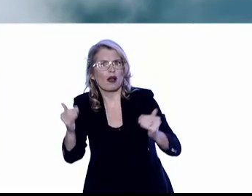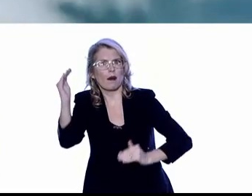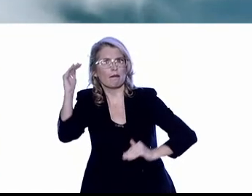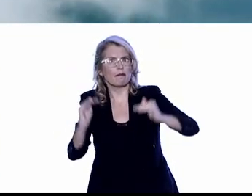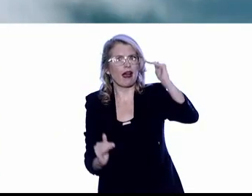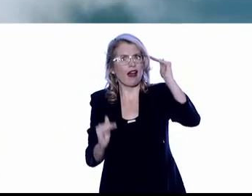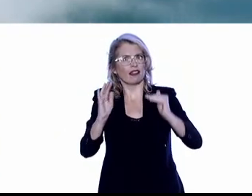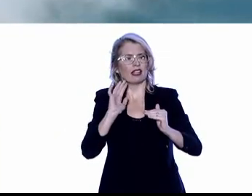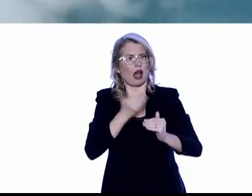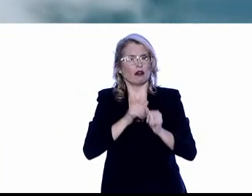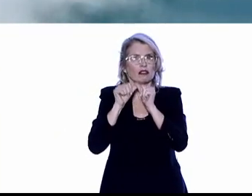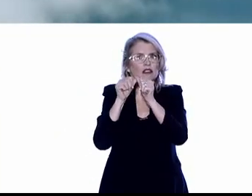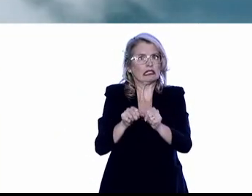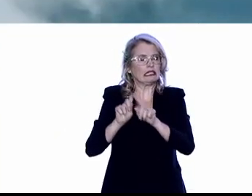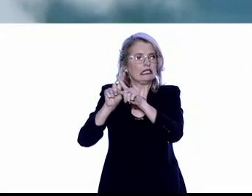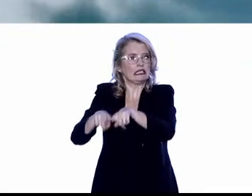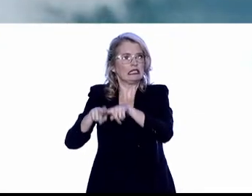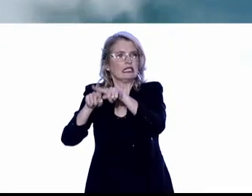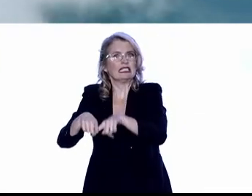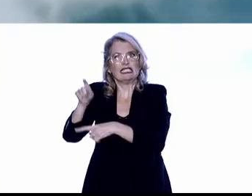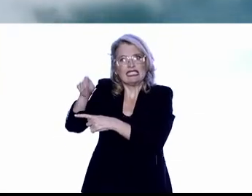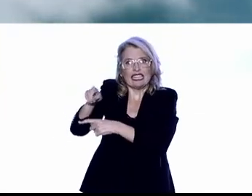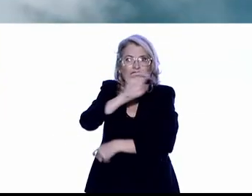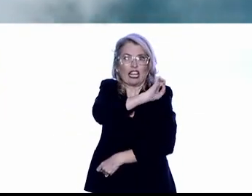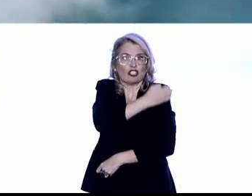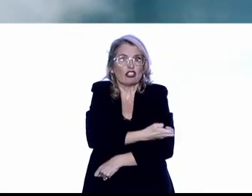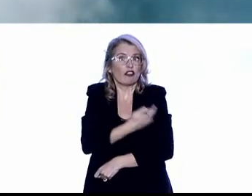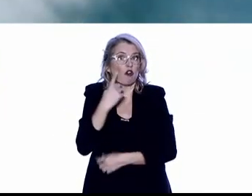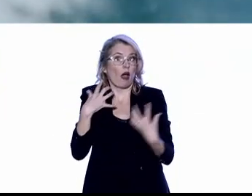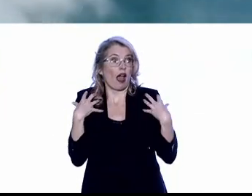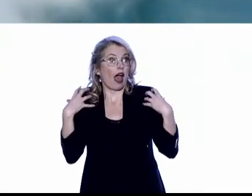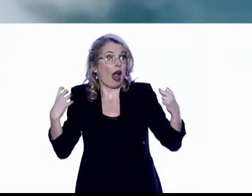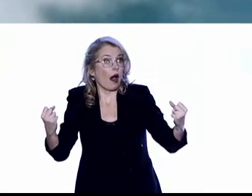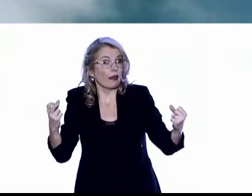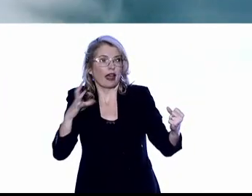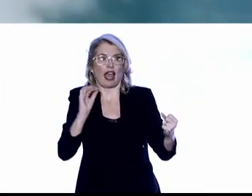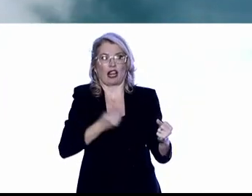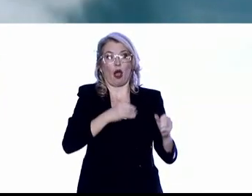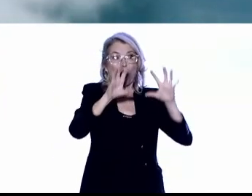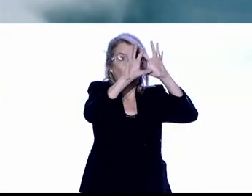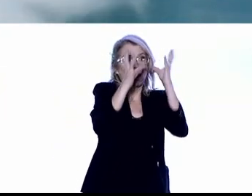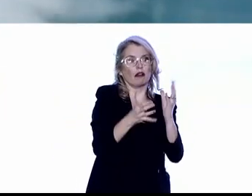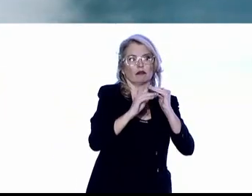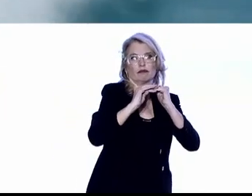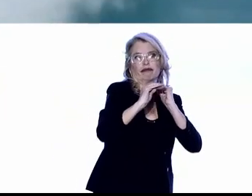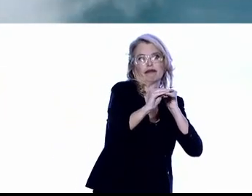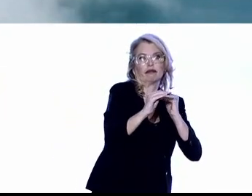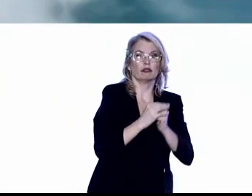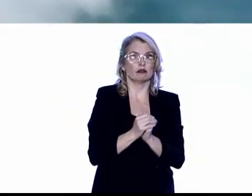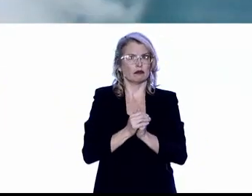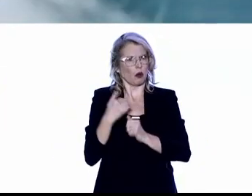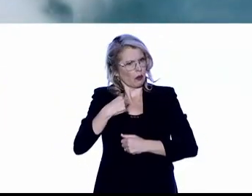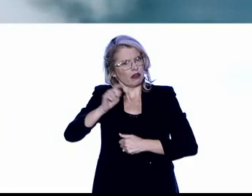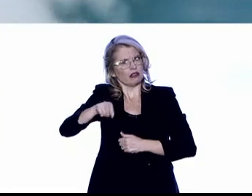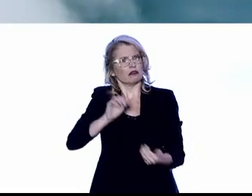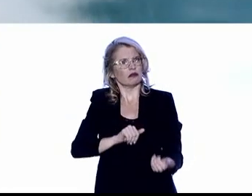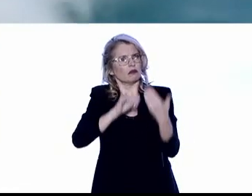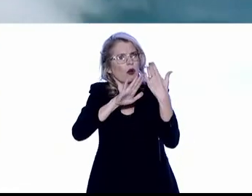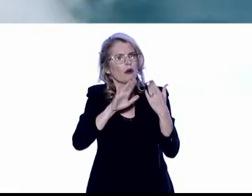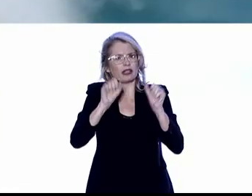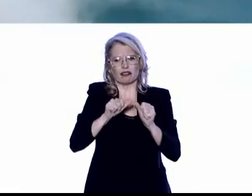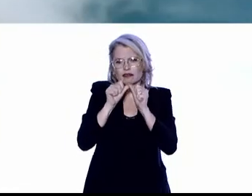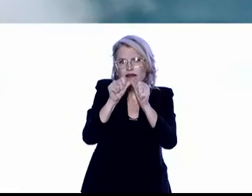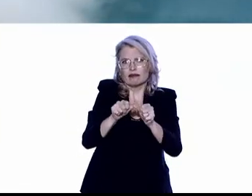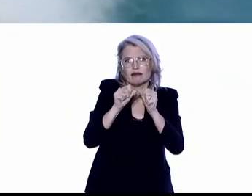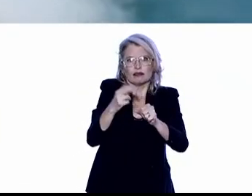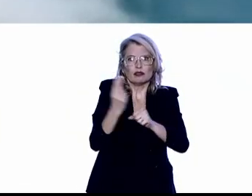our ever-growing need for energy with the health and stability of our planet. We need an approach that is sustainable